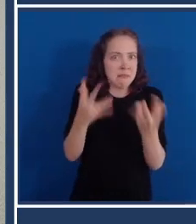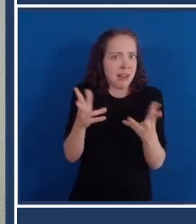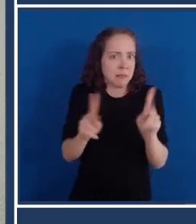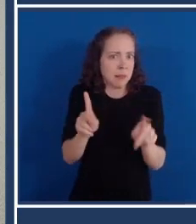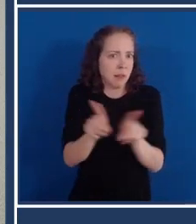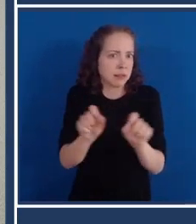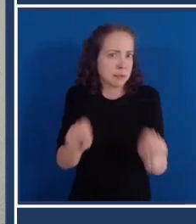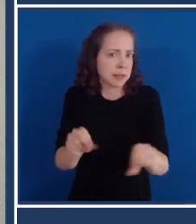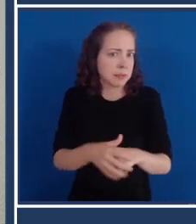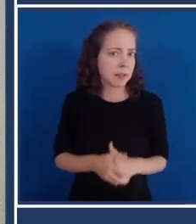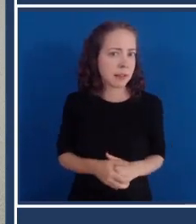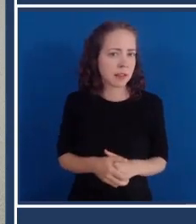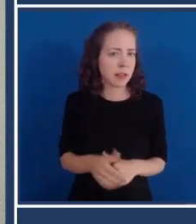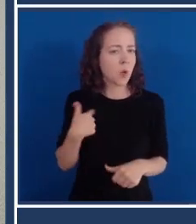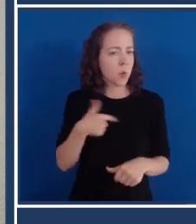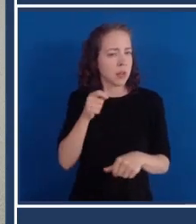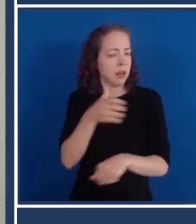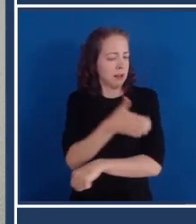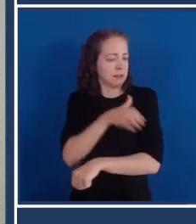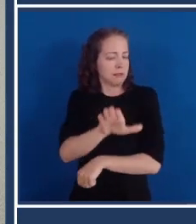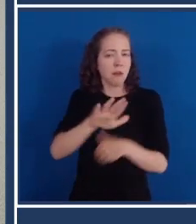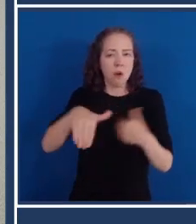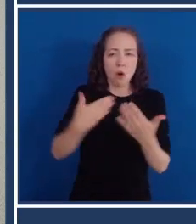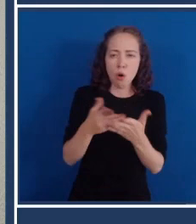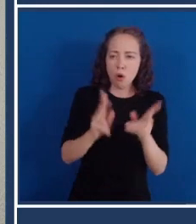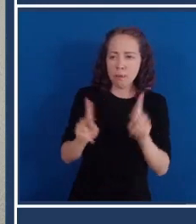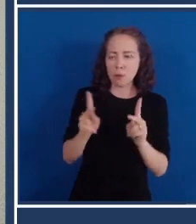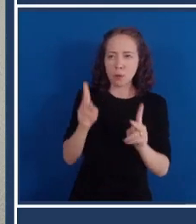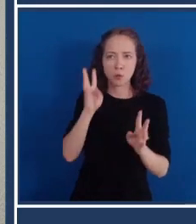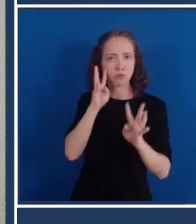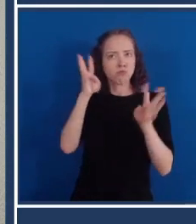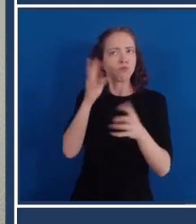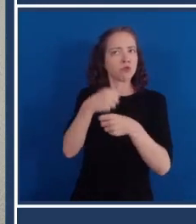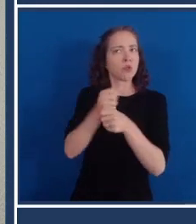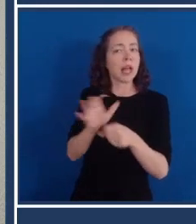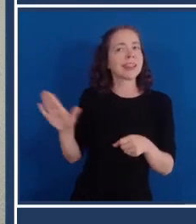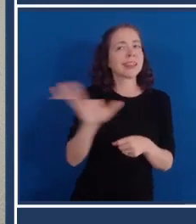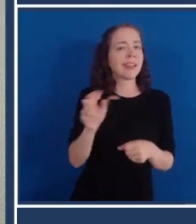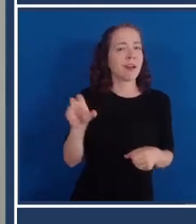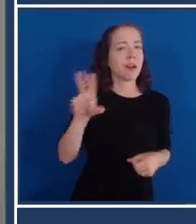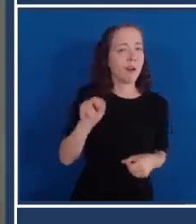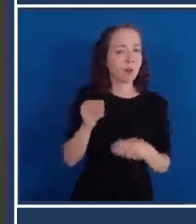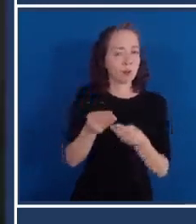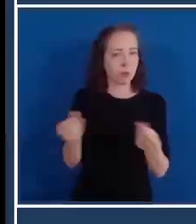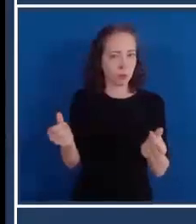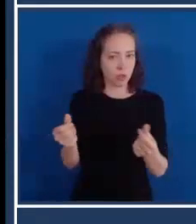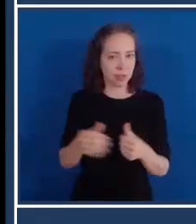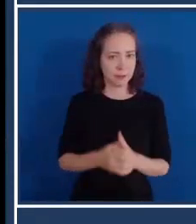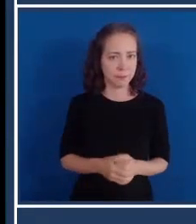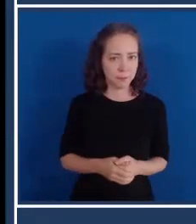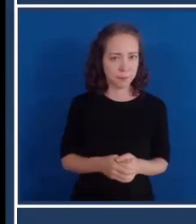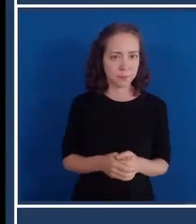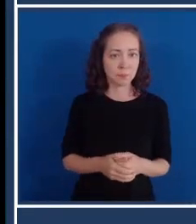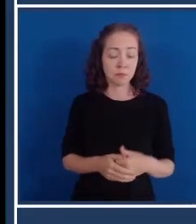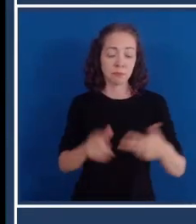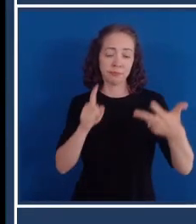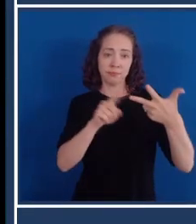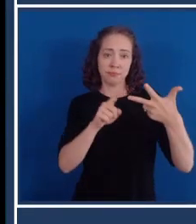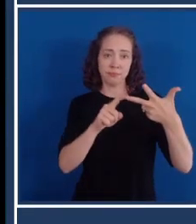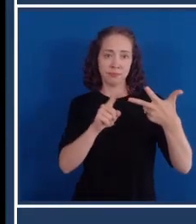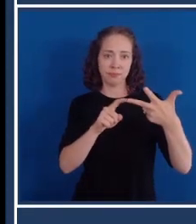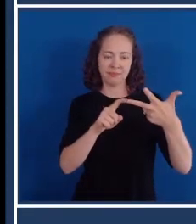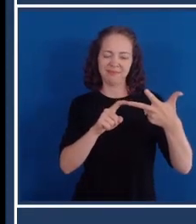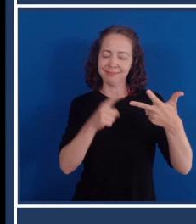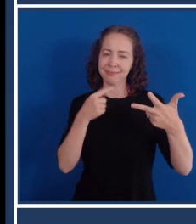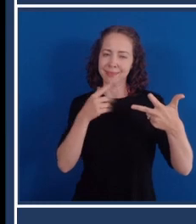own solutions. The third tenet is really what I'm going to focus on today, which is really about making